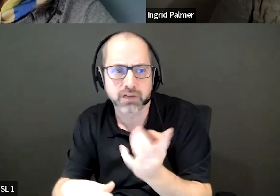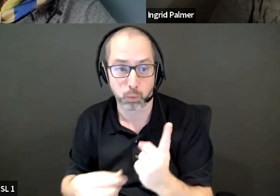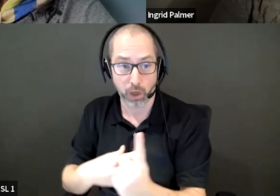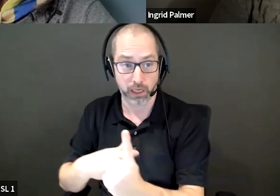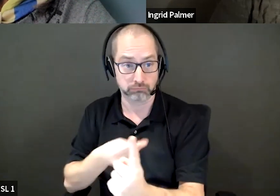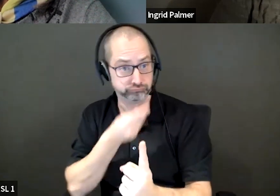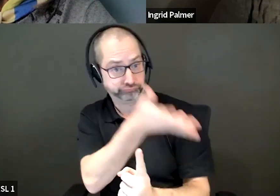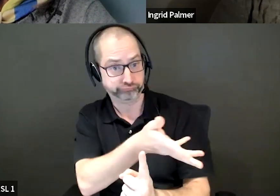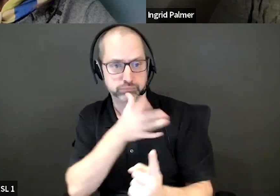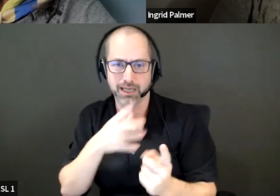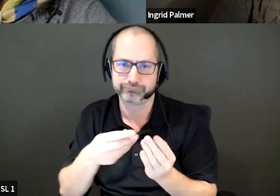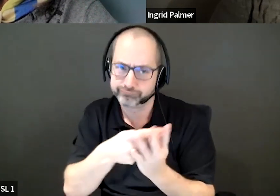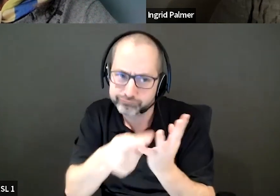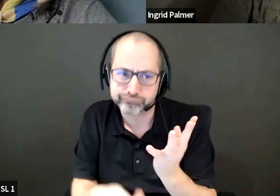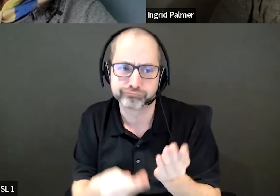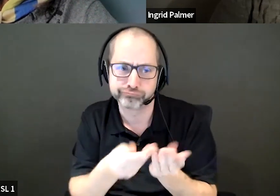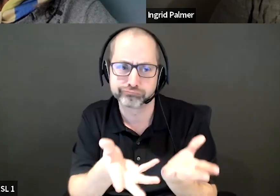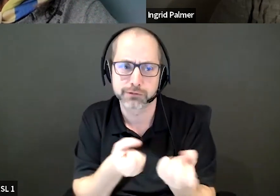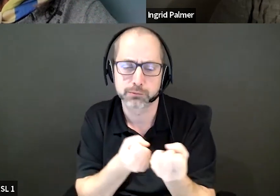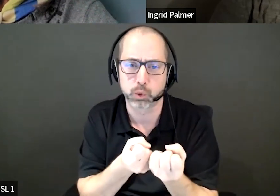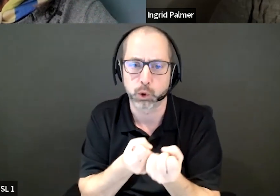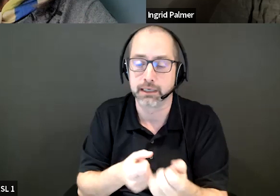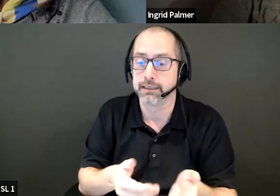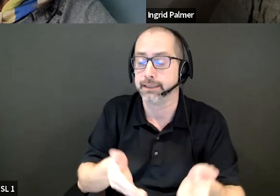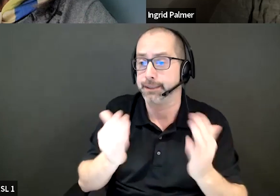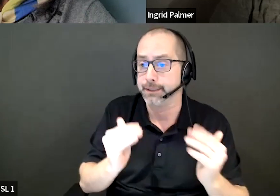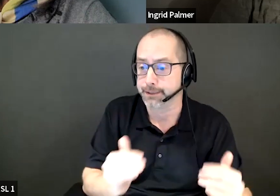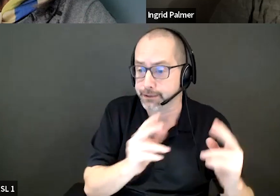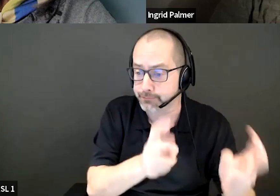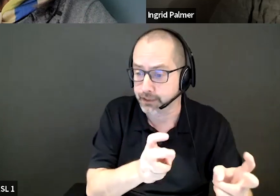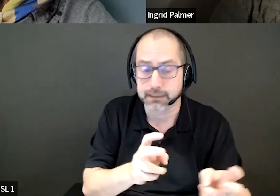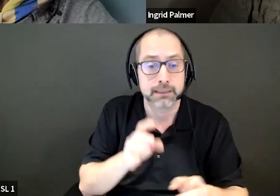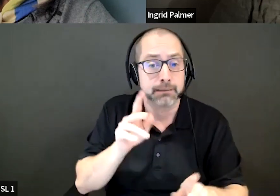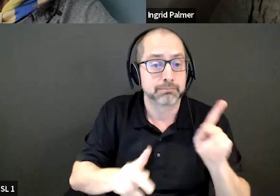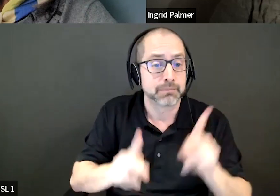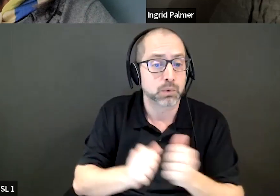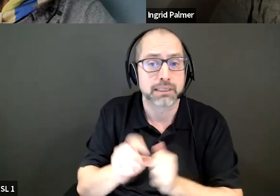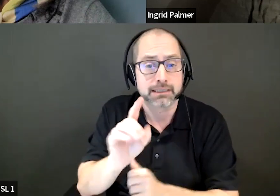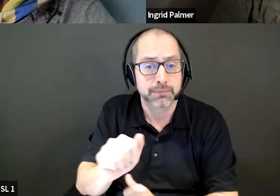disabilities, the need for persons with disabilities to have